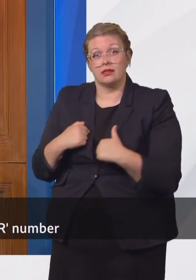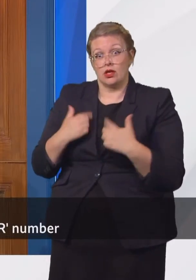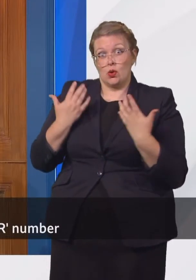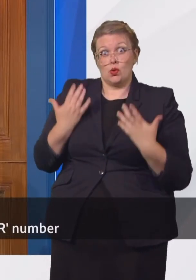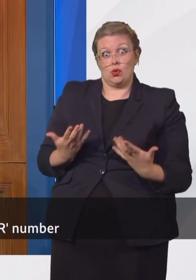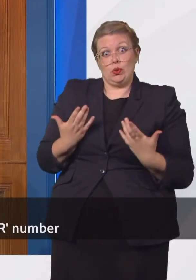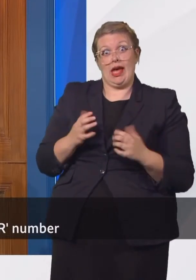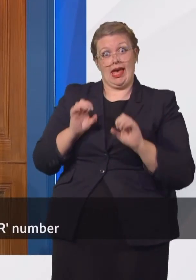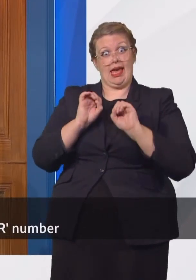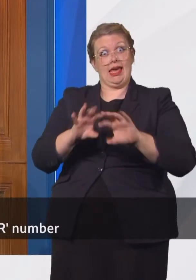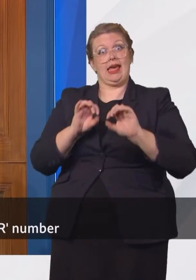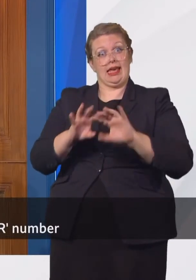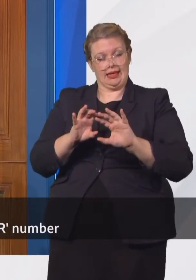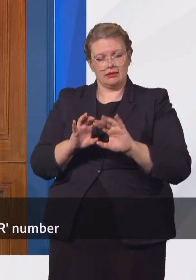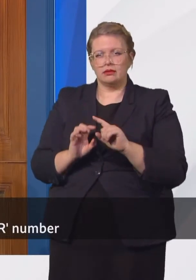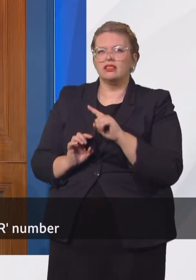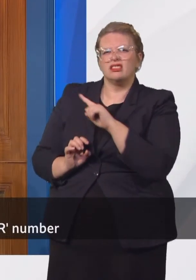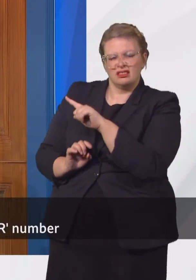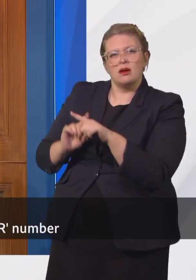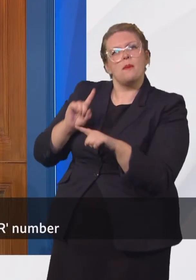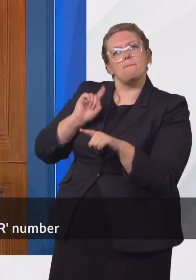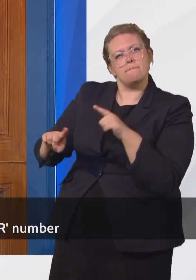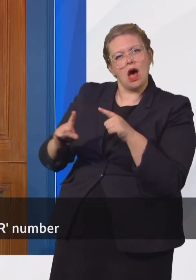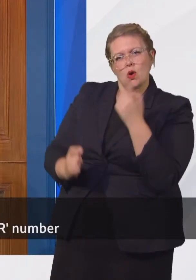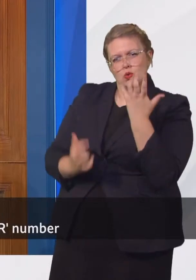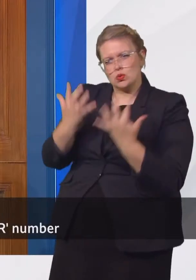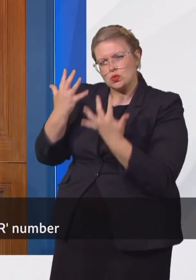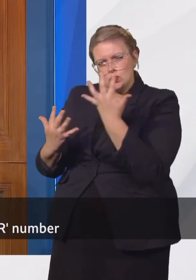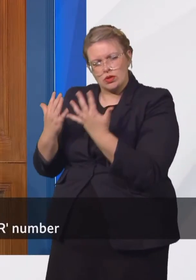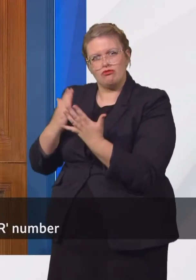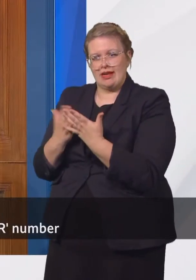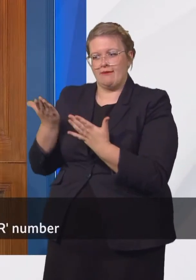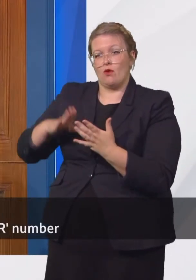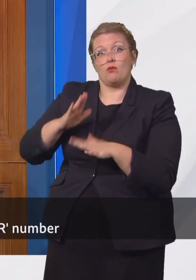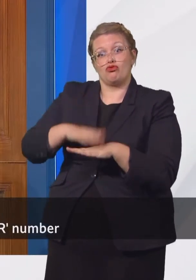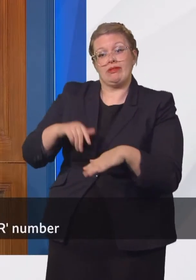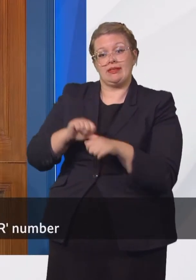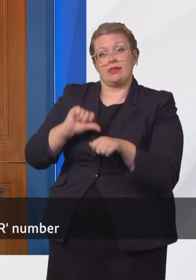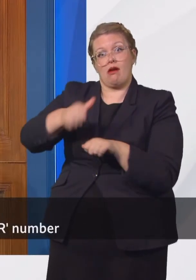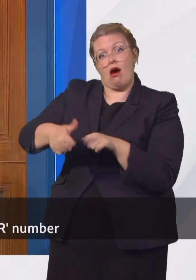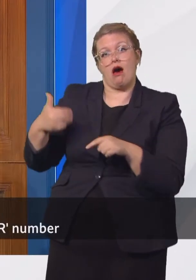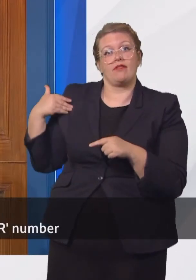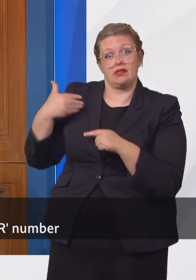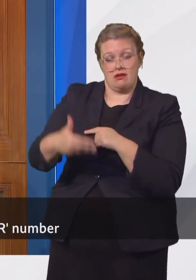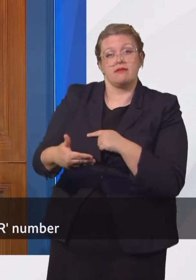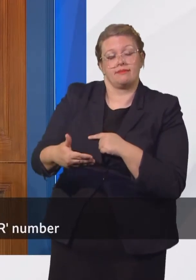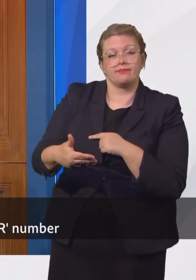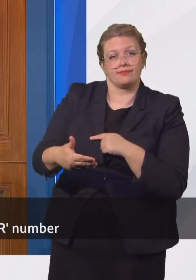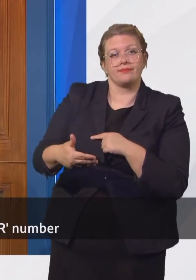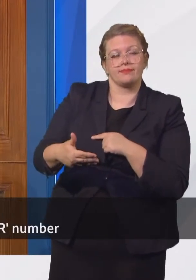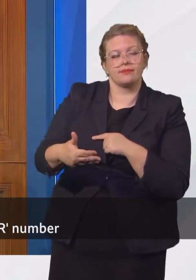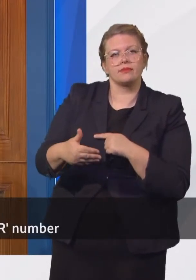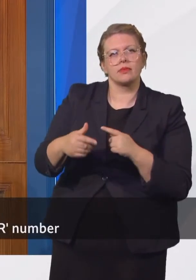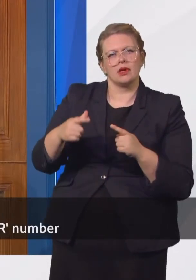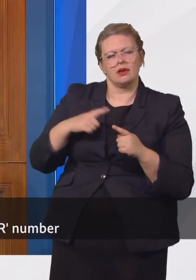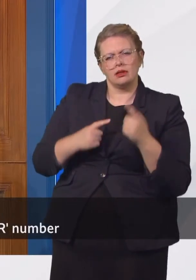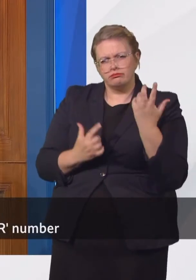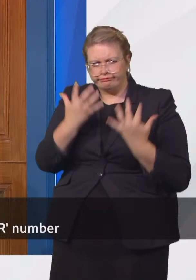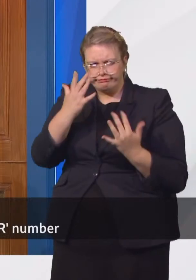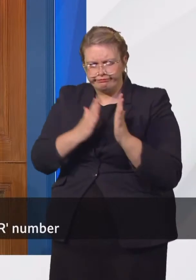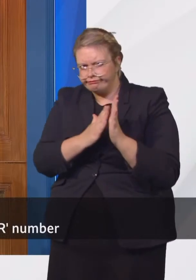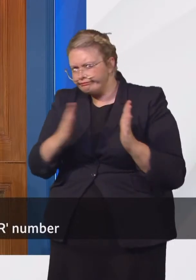today are largely generated after Christmas. And because they are largely generated